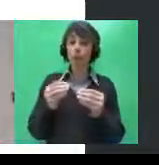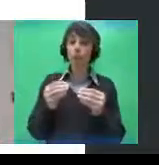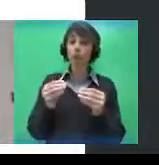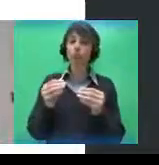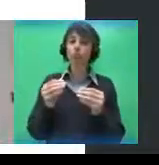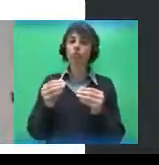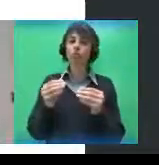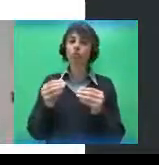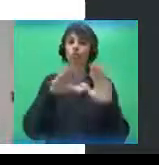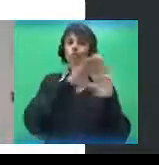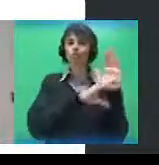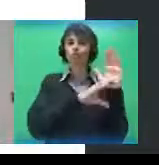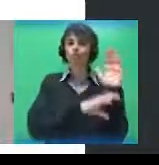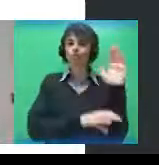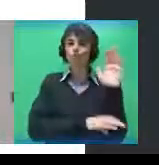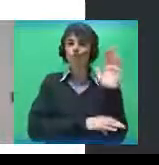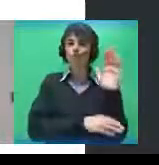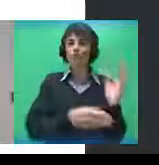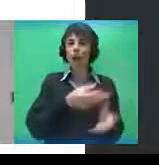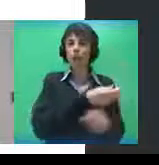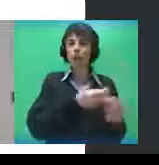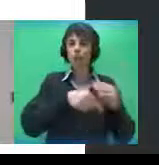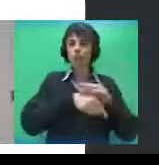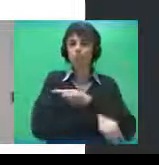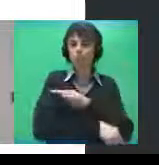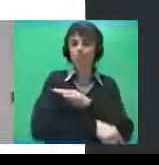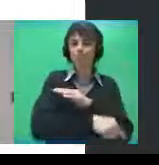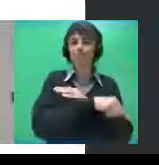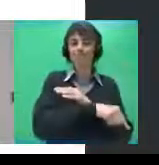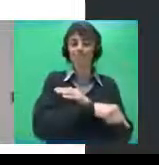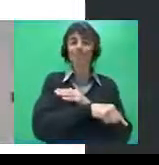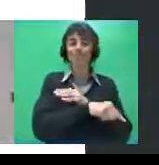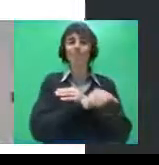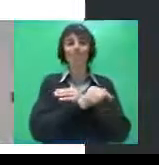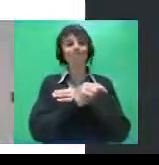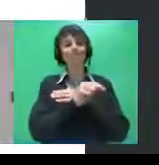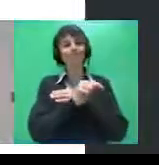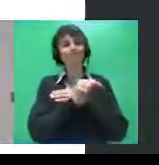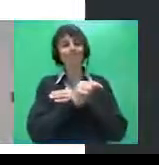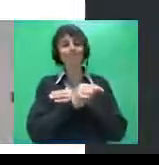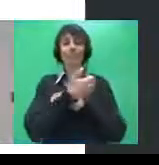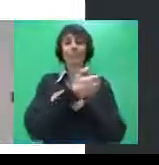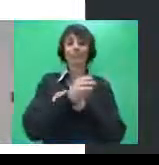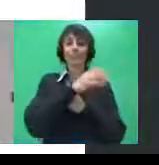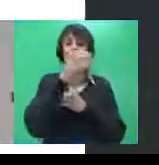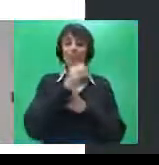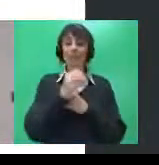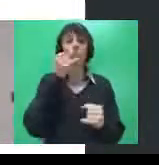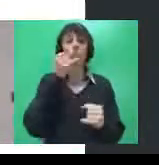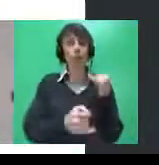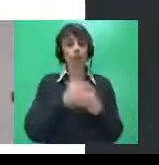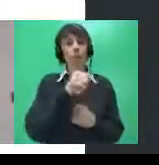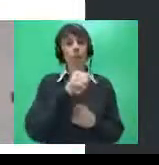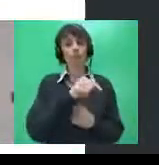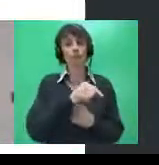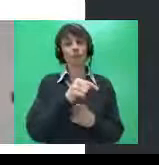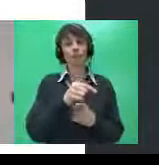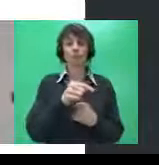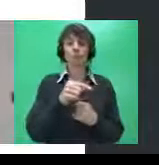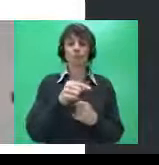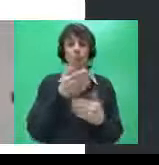disadvantage have a 60% higher prevalence of long-term conditions, or having a long-term